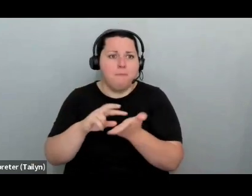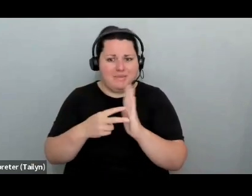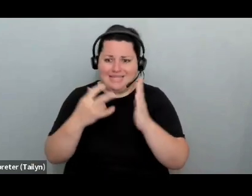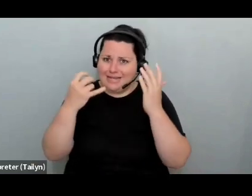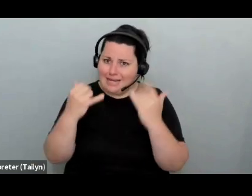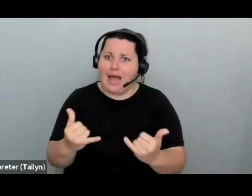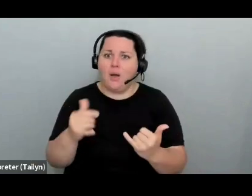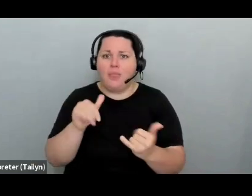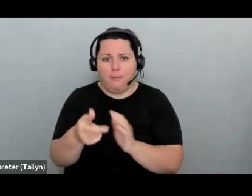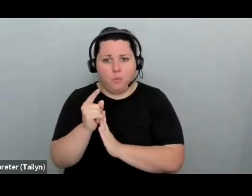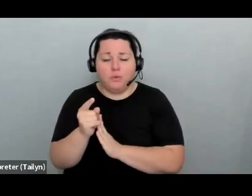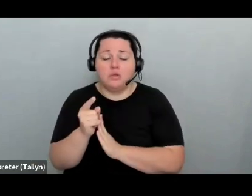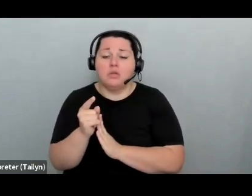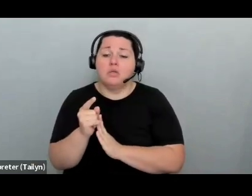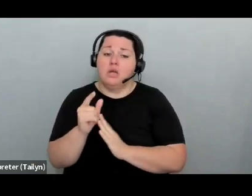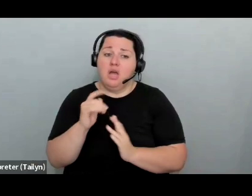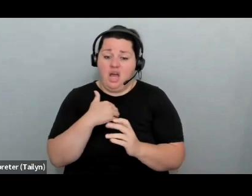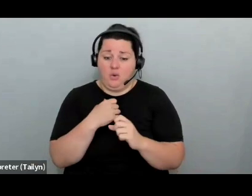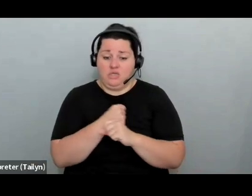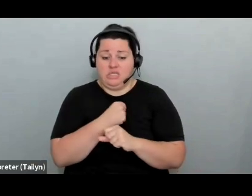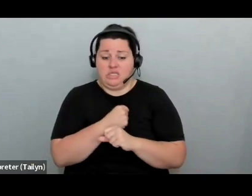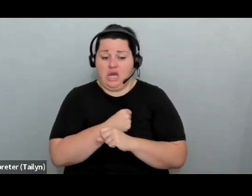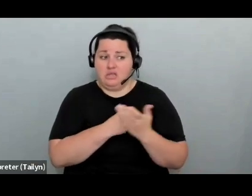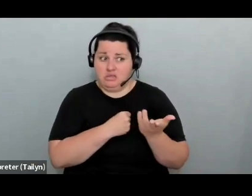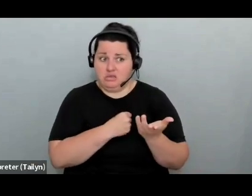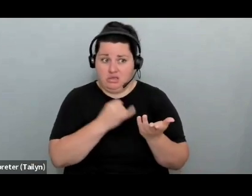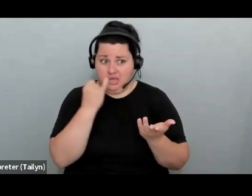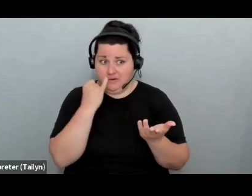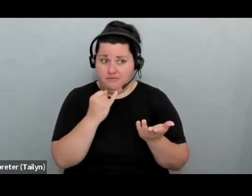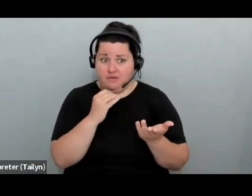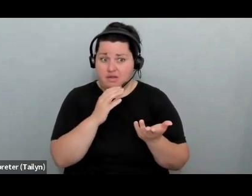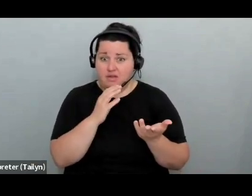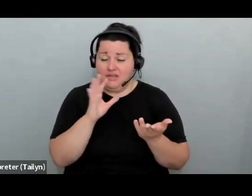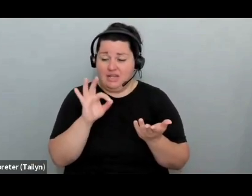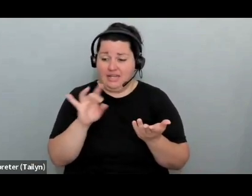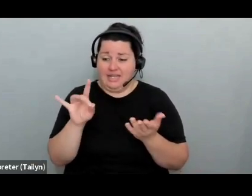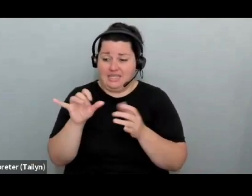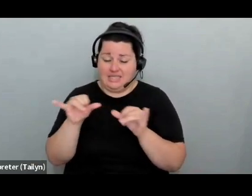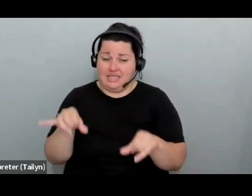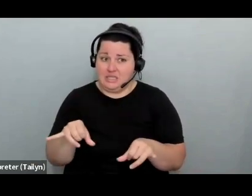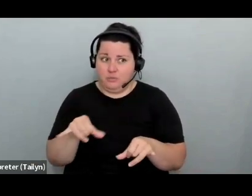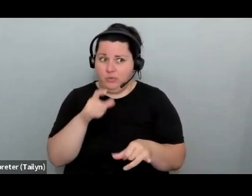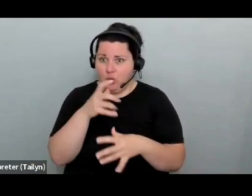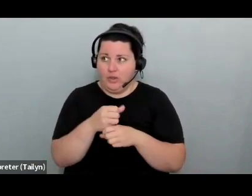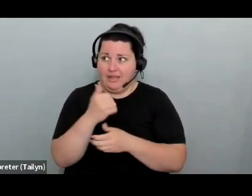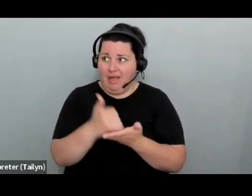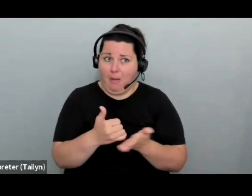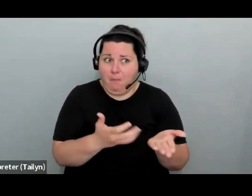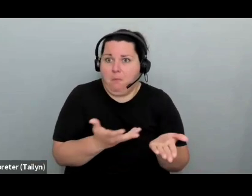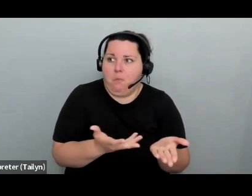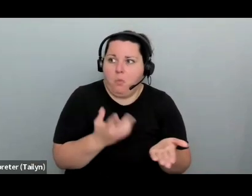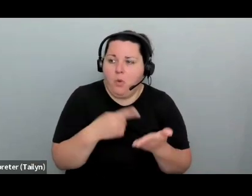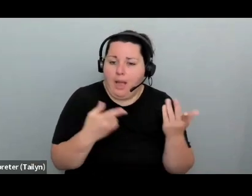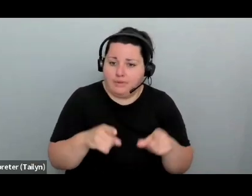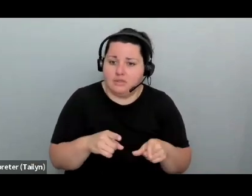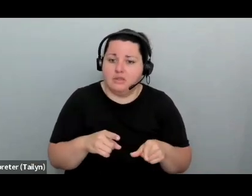Because what stats will tell you, if we don't get the help that we need from the 988 system, what happens? emergency